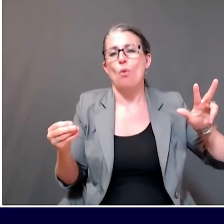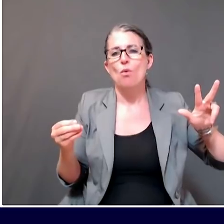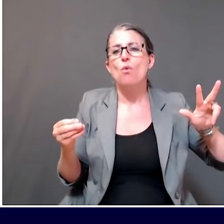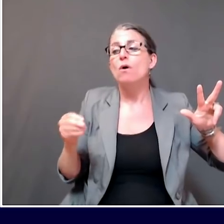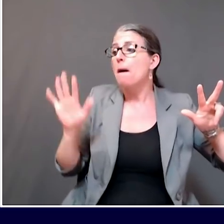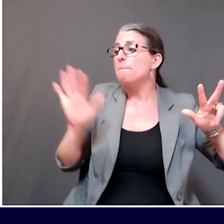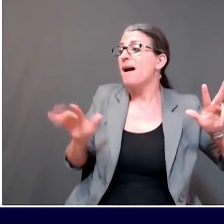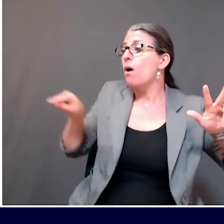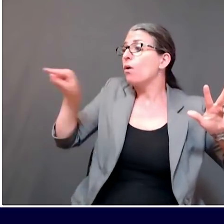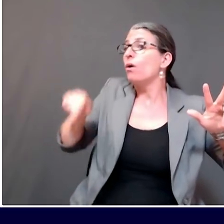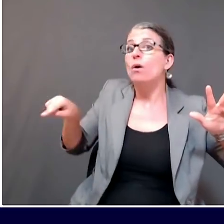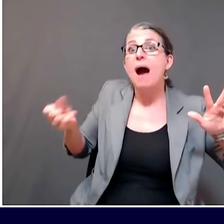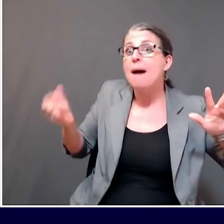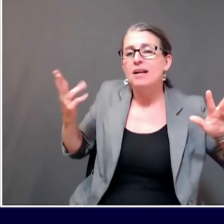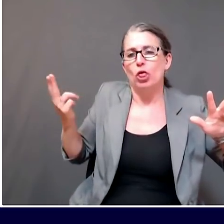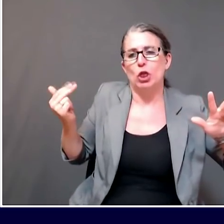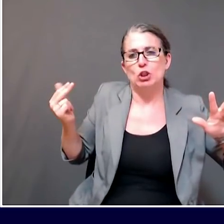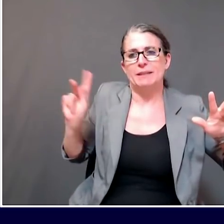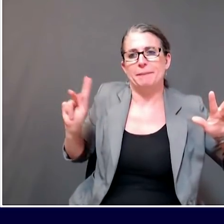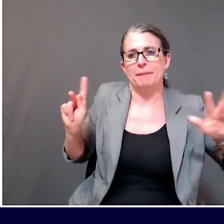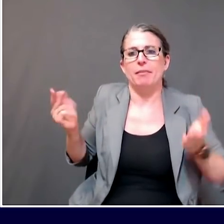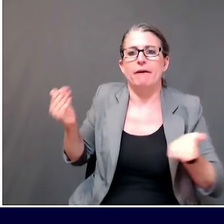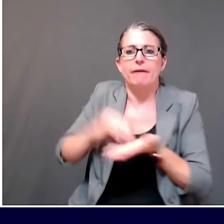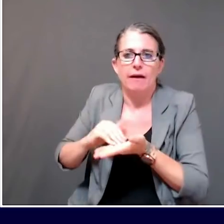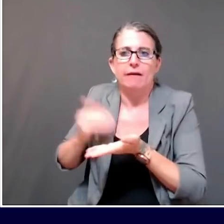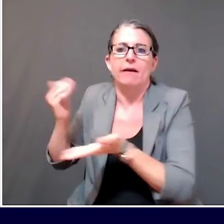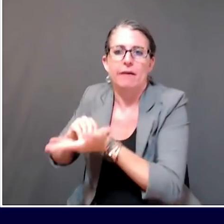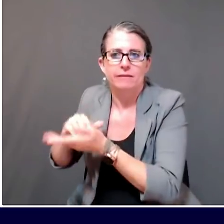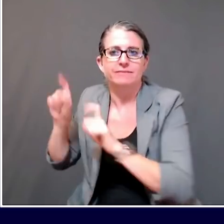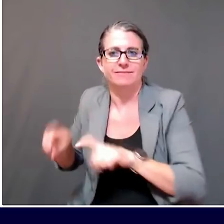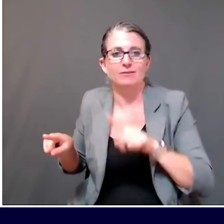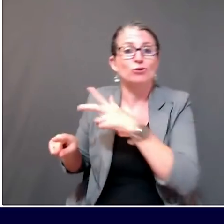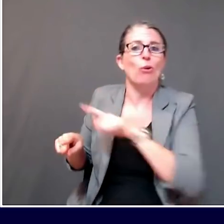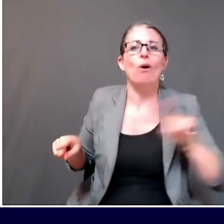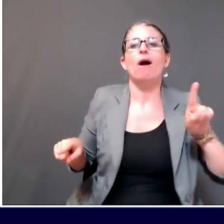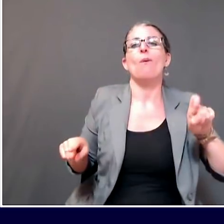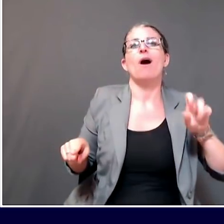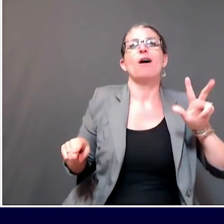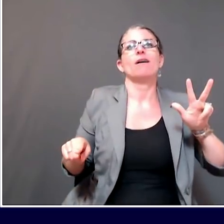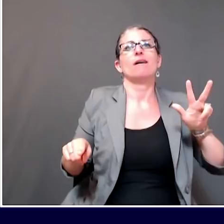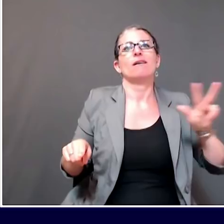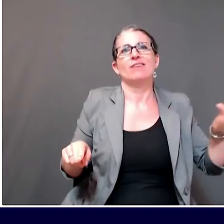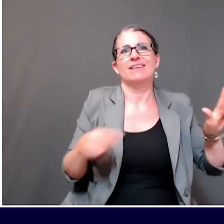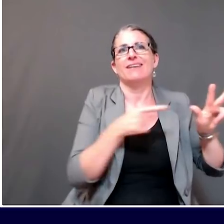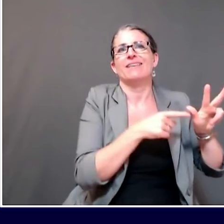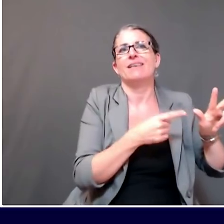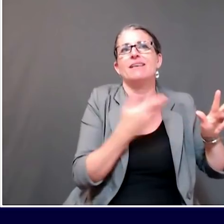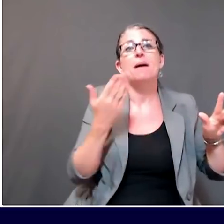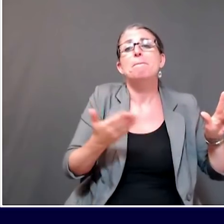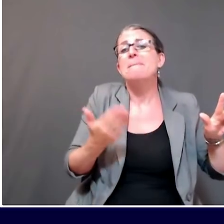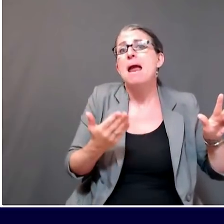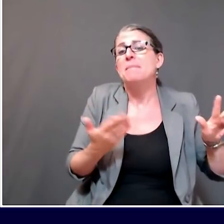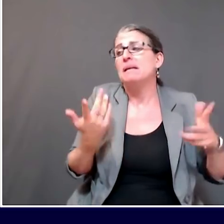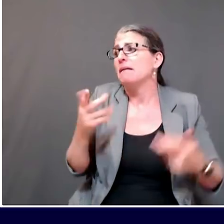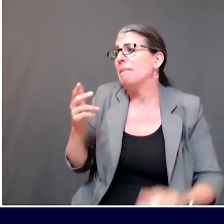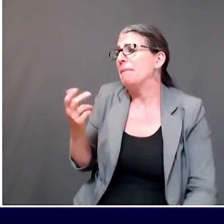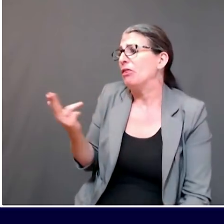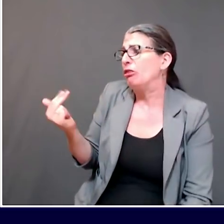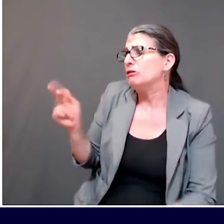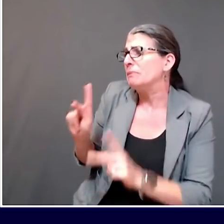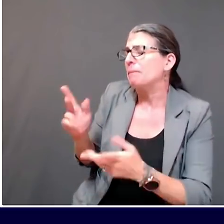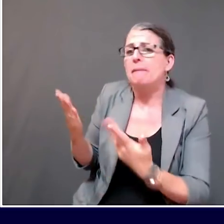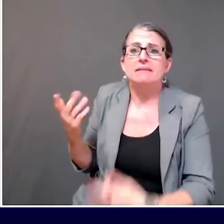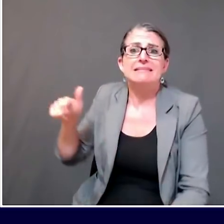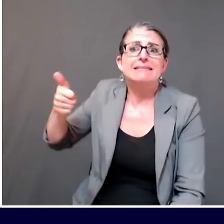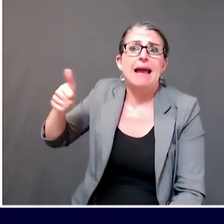got several tests. That's less likely. Most of the time, it's folks who might have gotten not just one, but two tests. That's all it is. Okay,